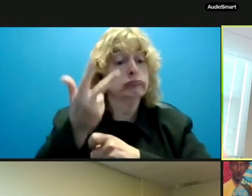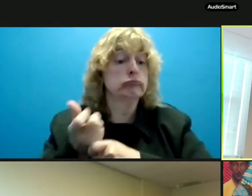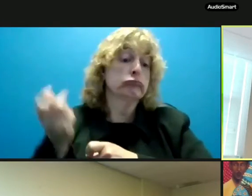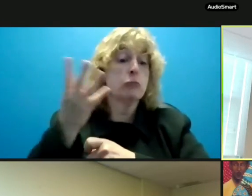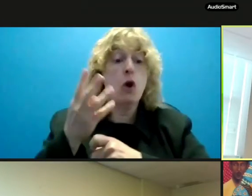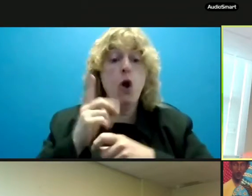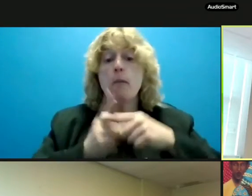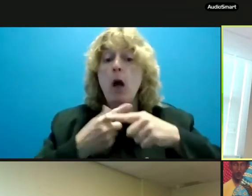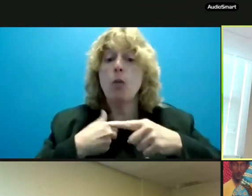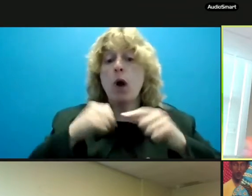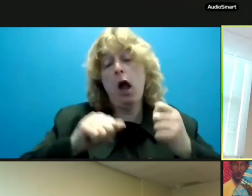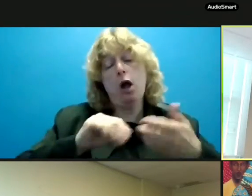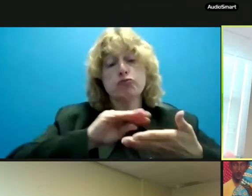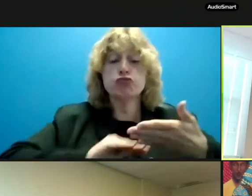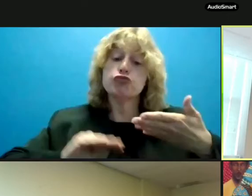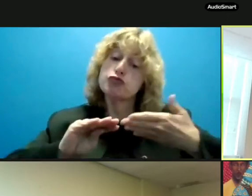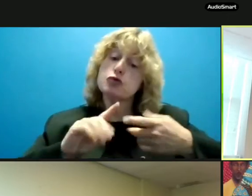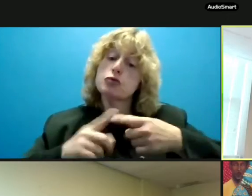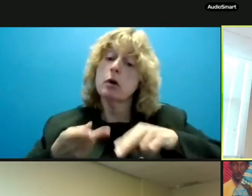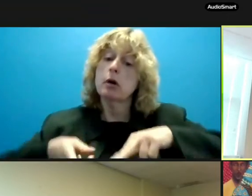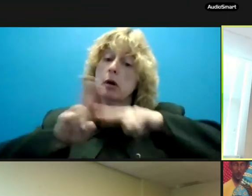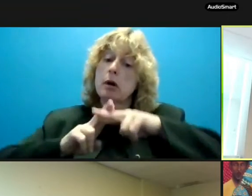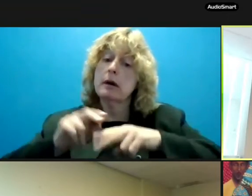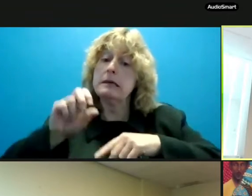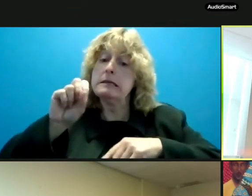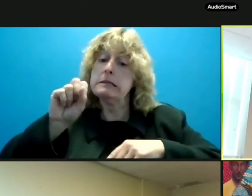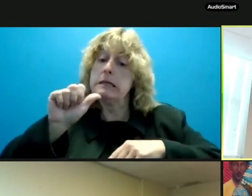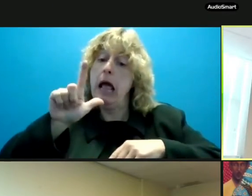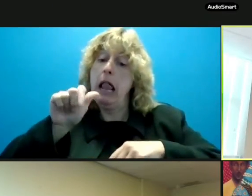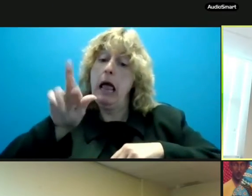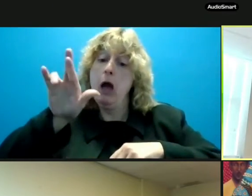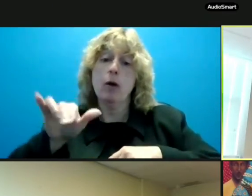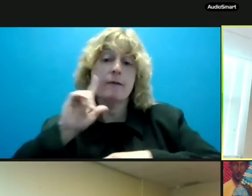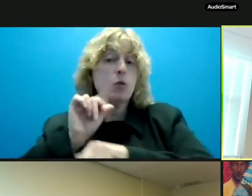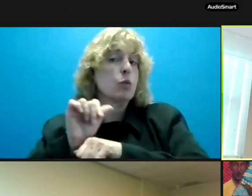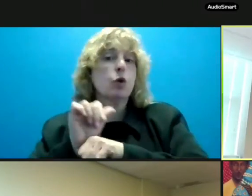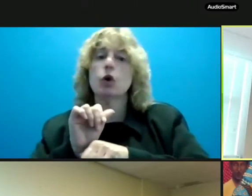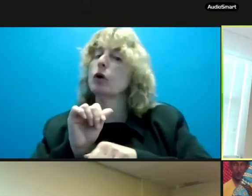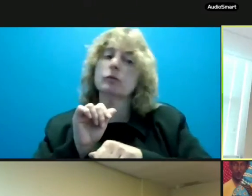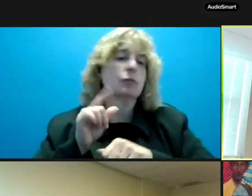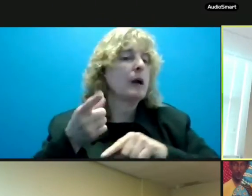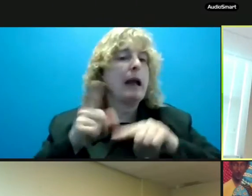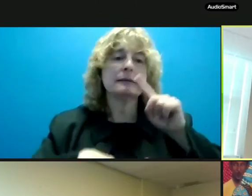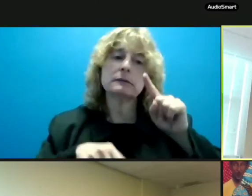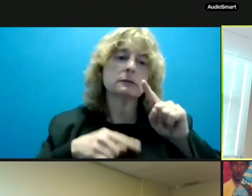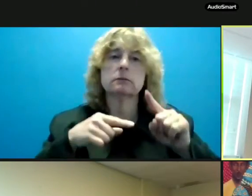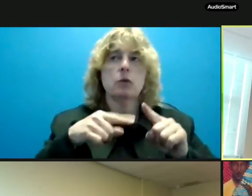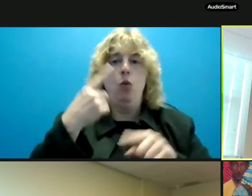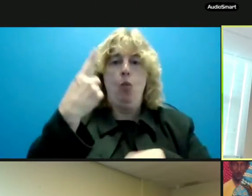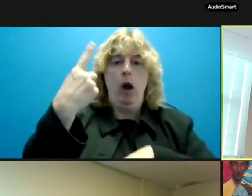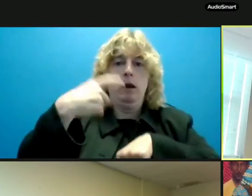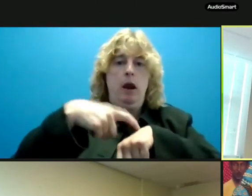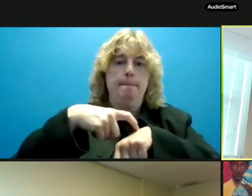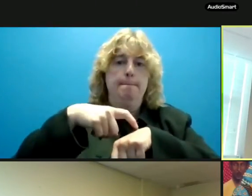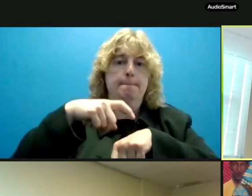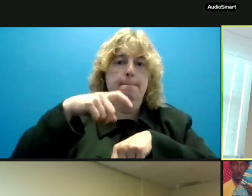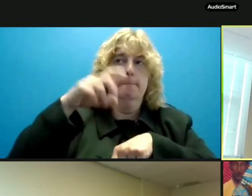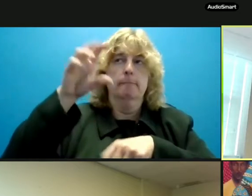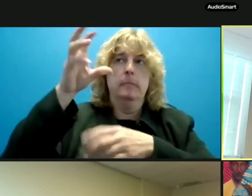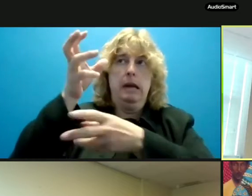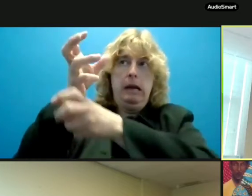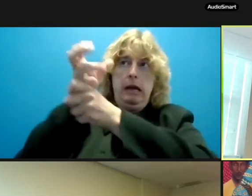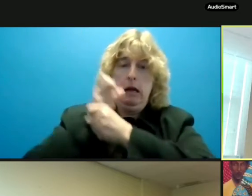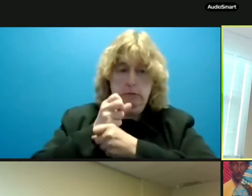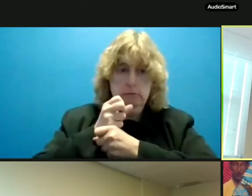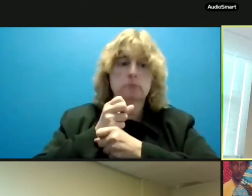over a long period of time because it's one time. So we would expect to see additional bonuses as we